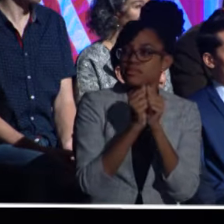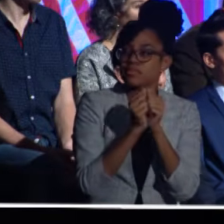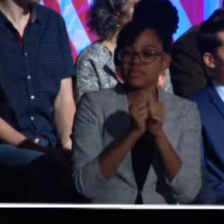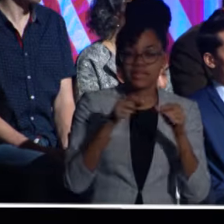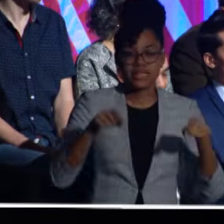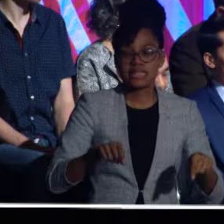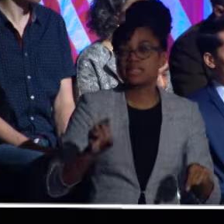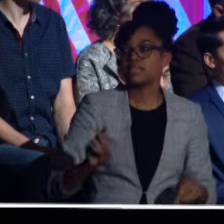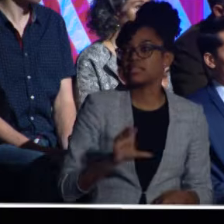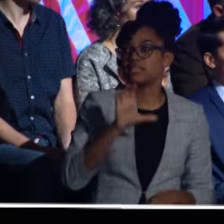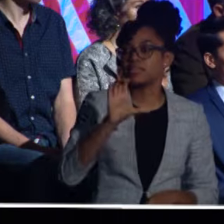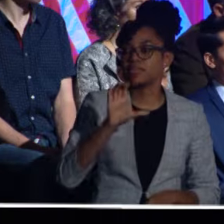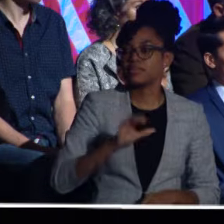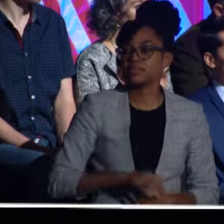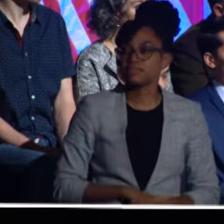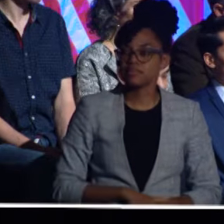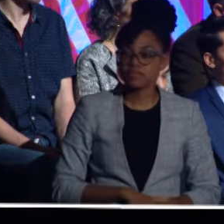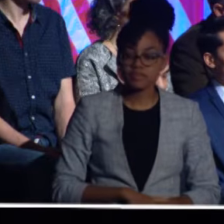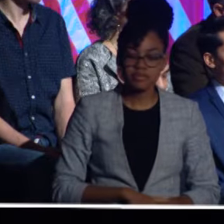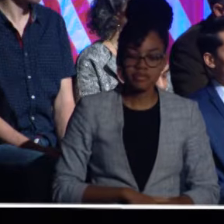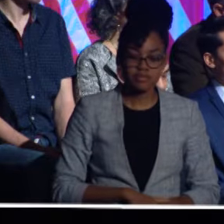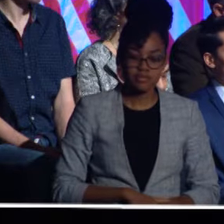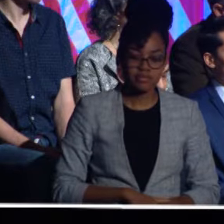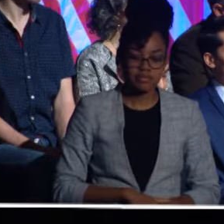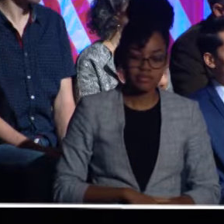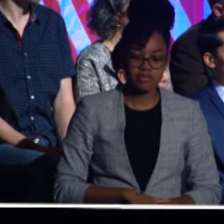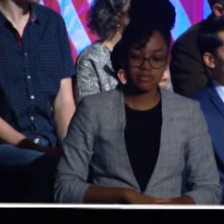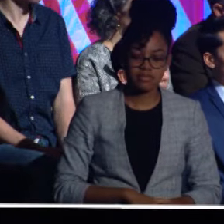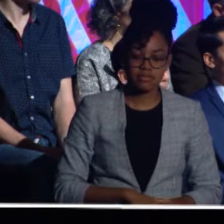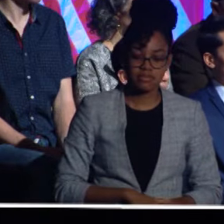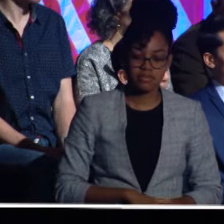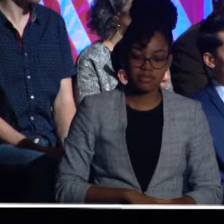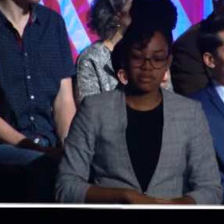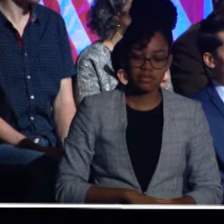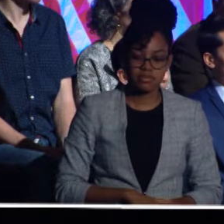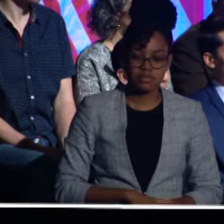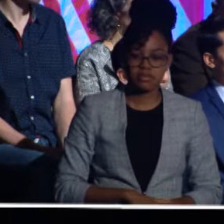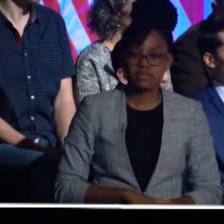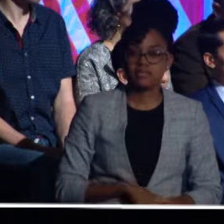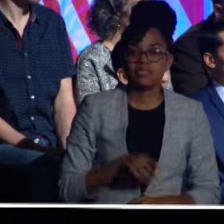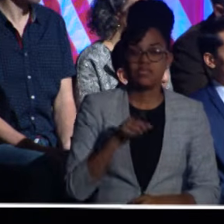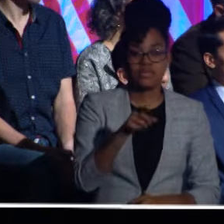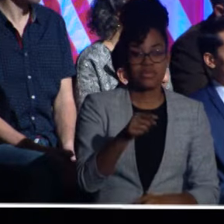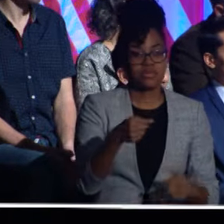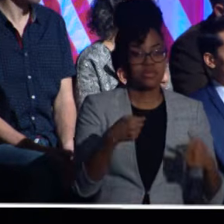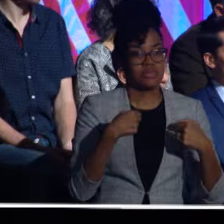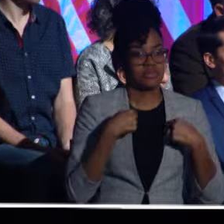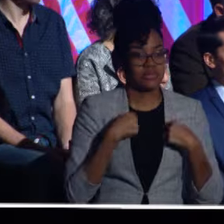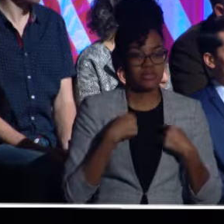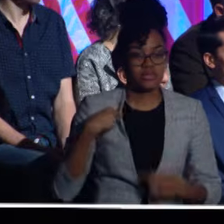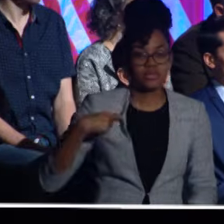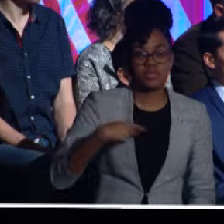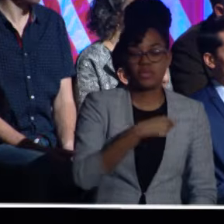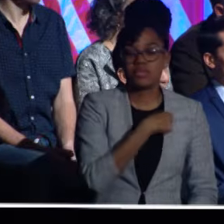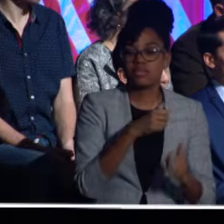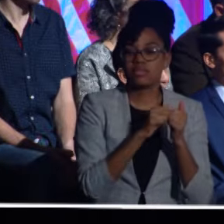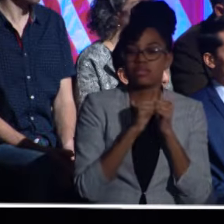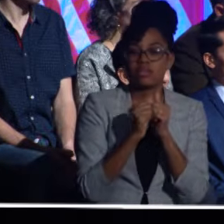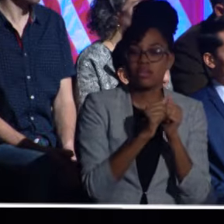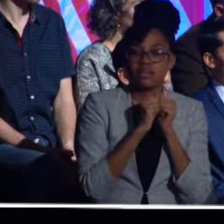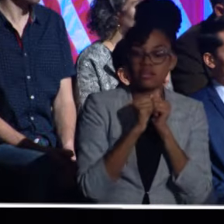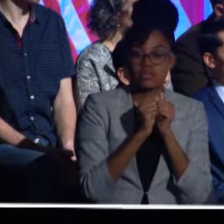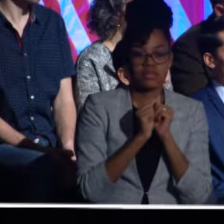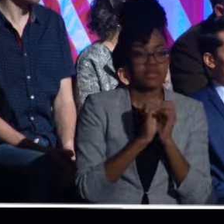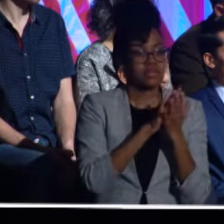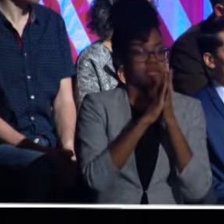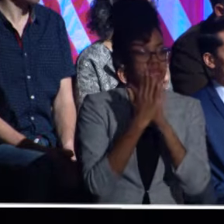yavo shalom aleinu ve'al kulam. May you and may we together bring wholeness and peace to us